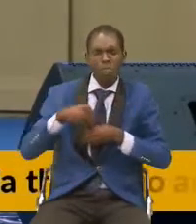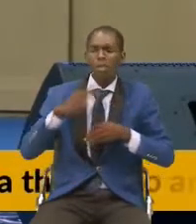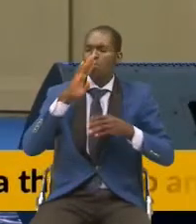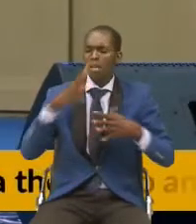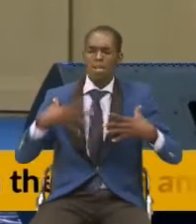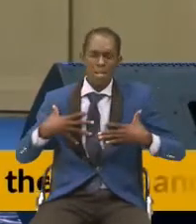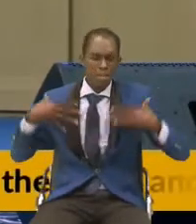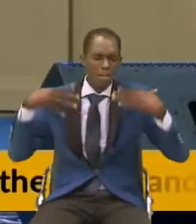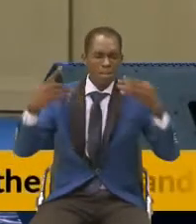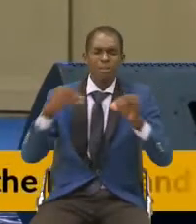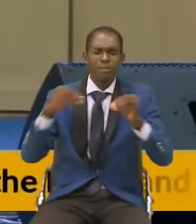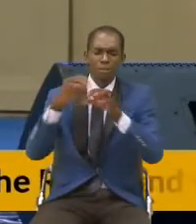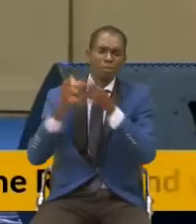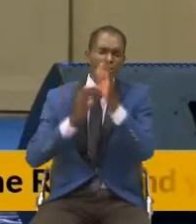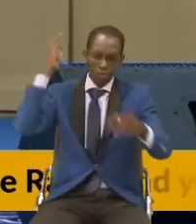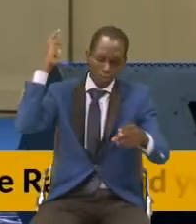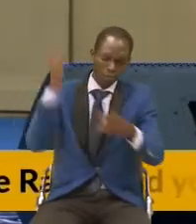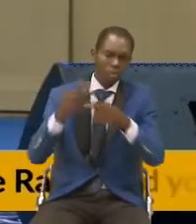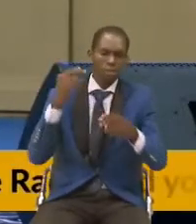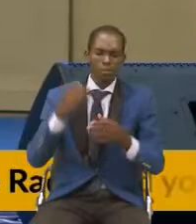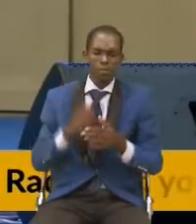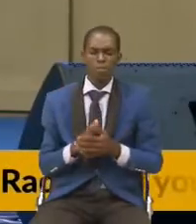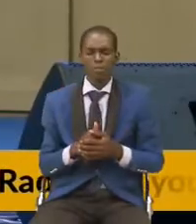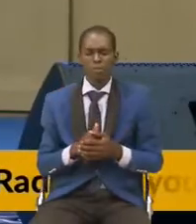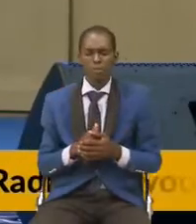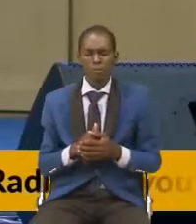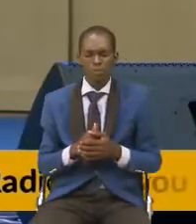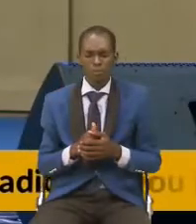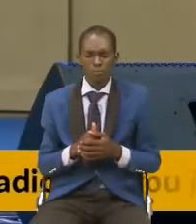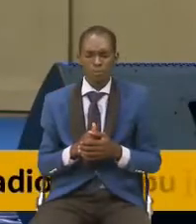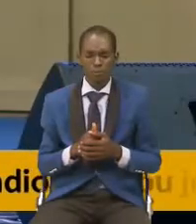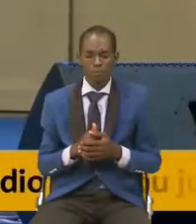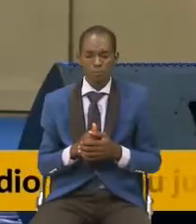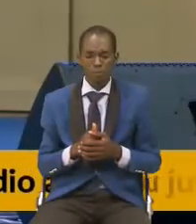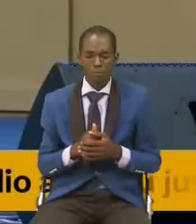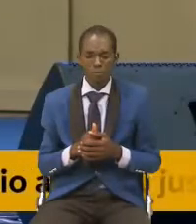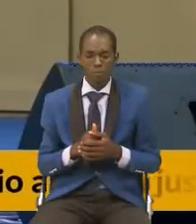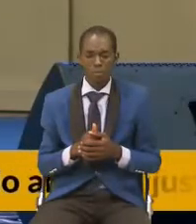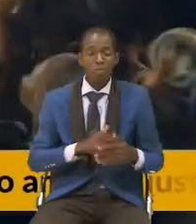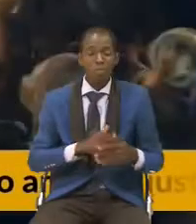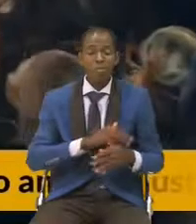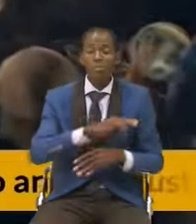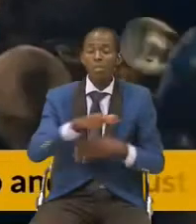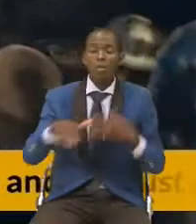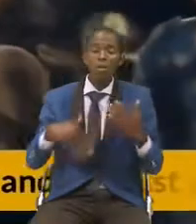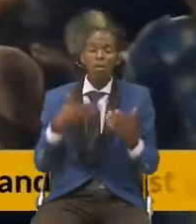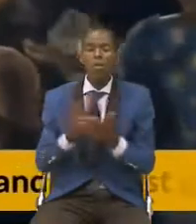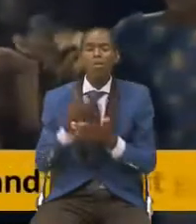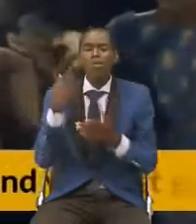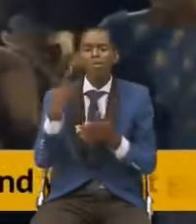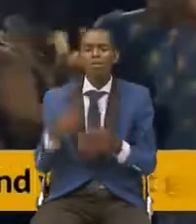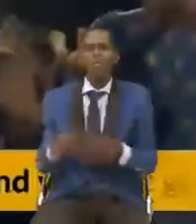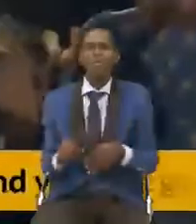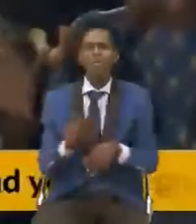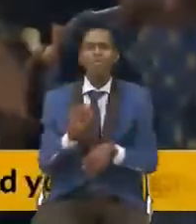blood system, be healed in Jesus' name.